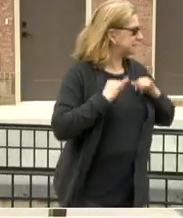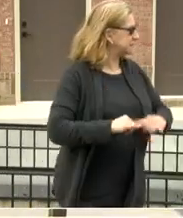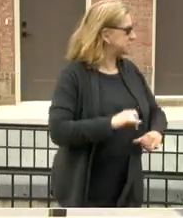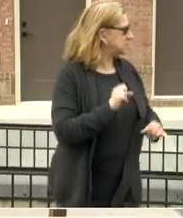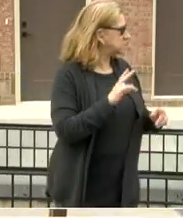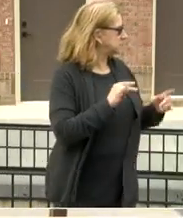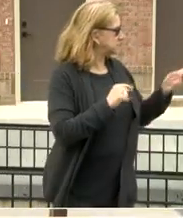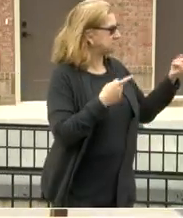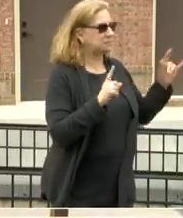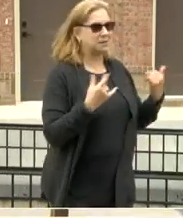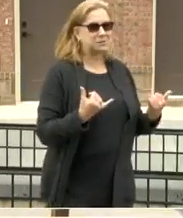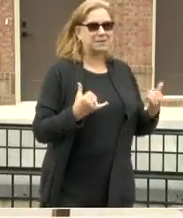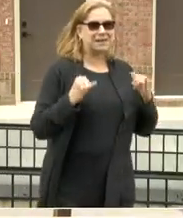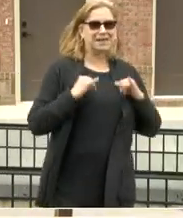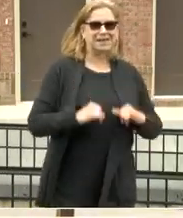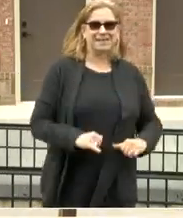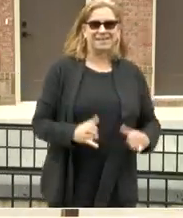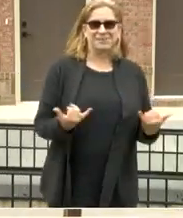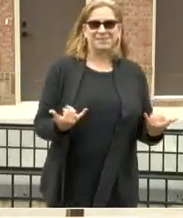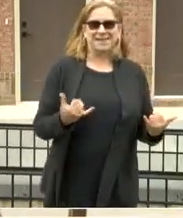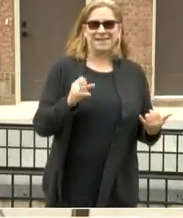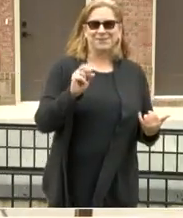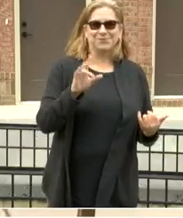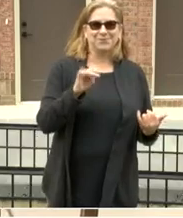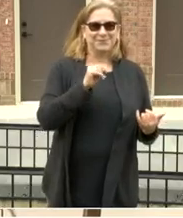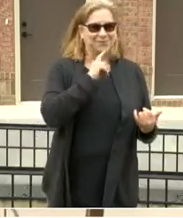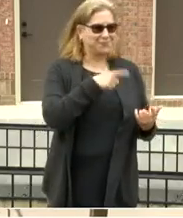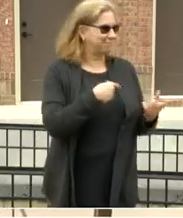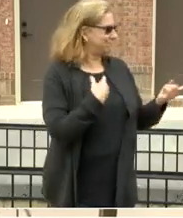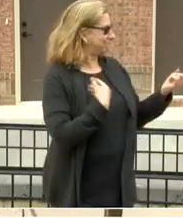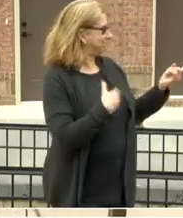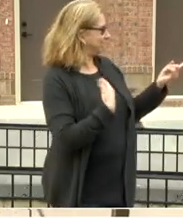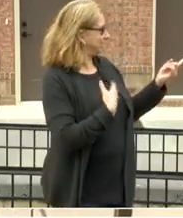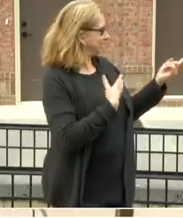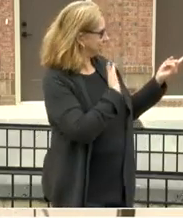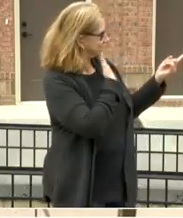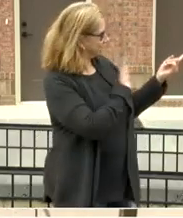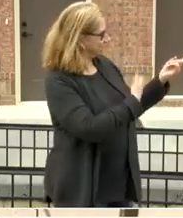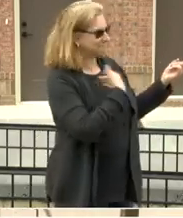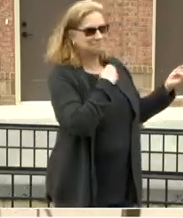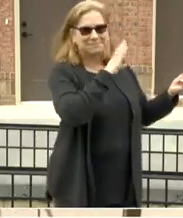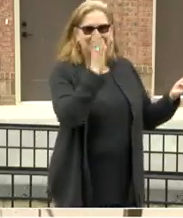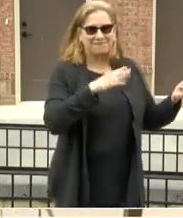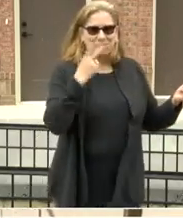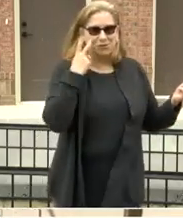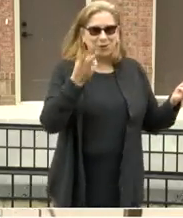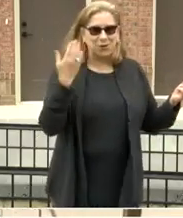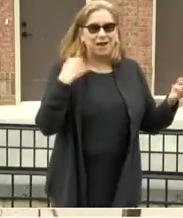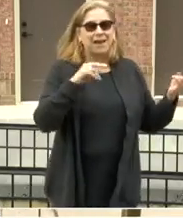suit, as did Brett, out of respect. And this is Anthony Pickett, our punch-out mechanic.